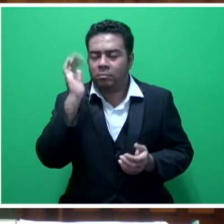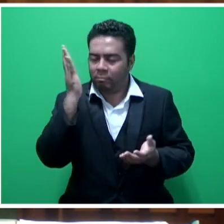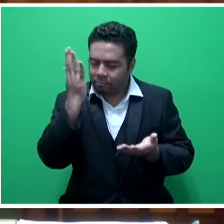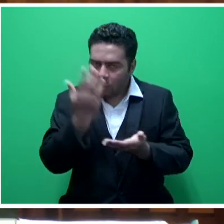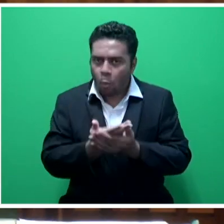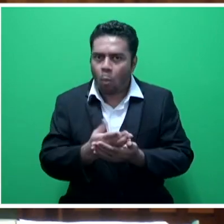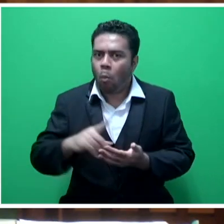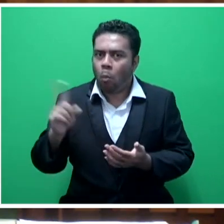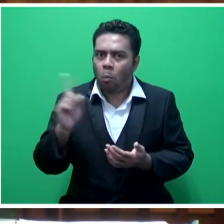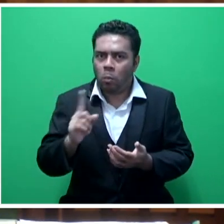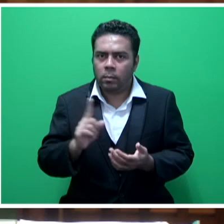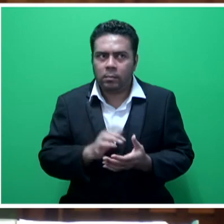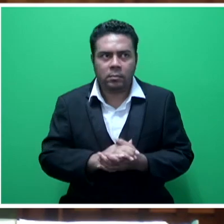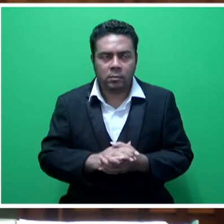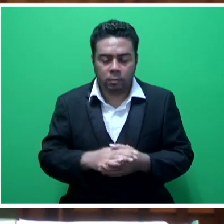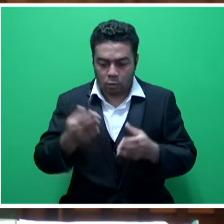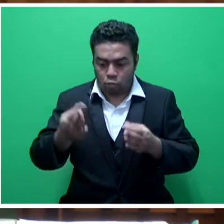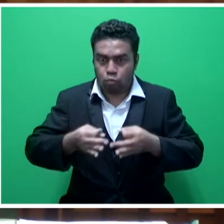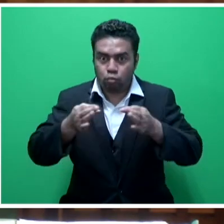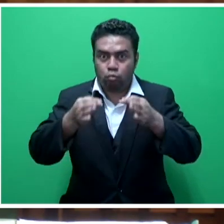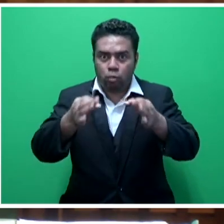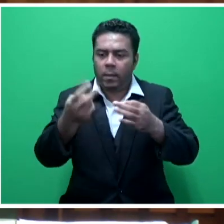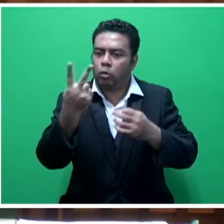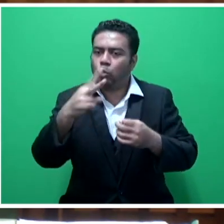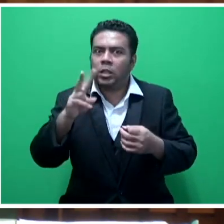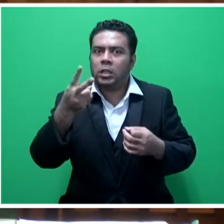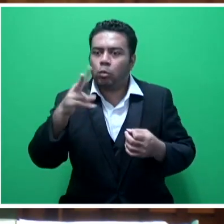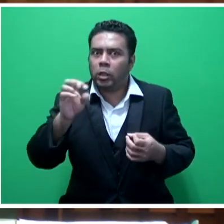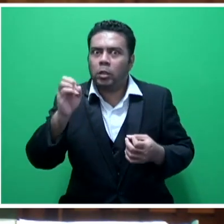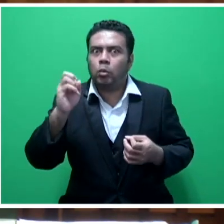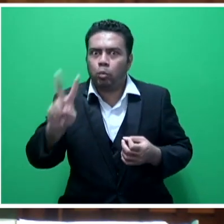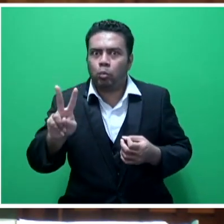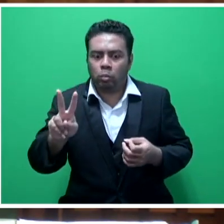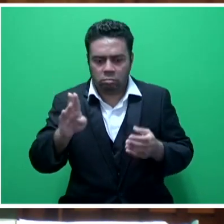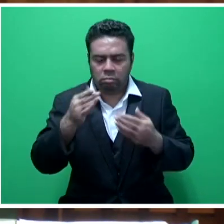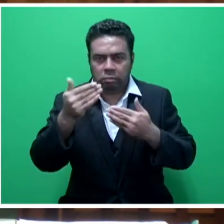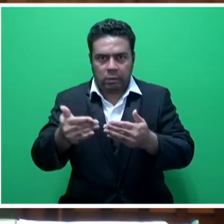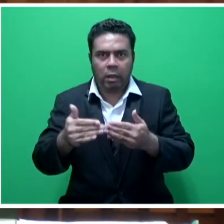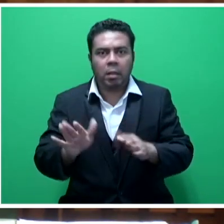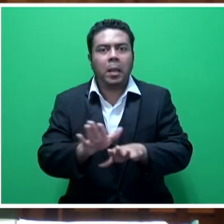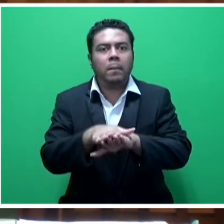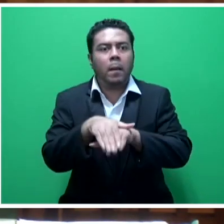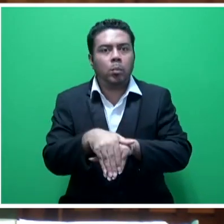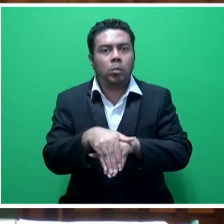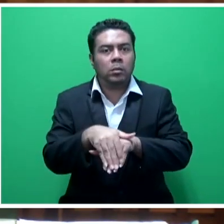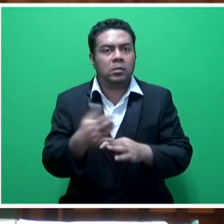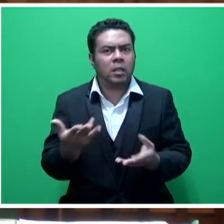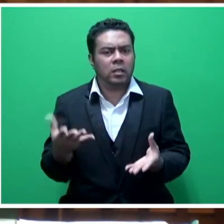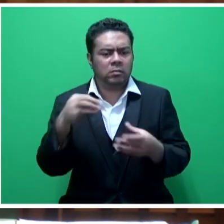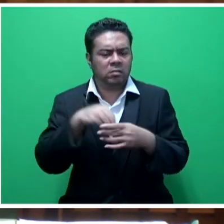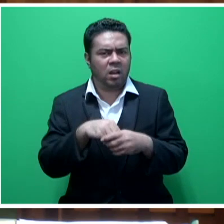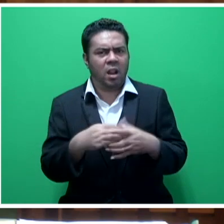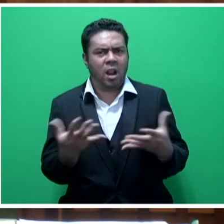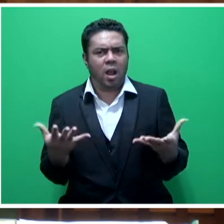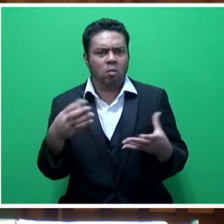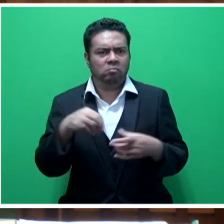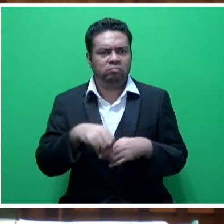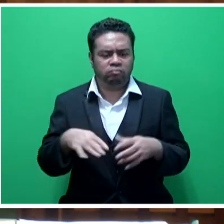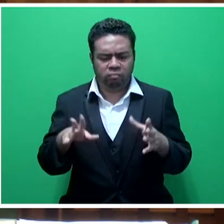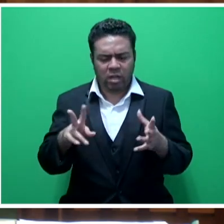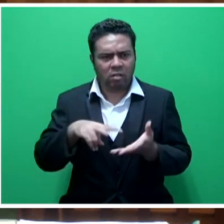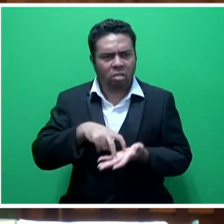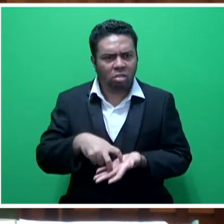looking past this crisis all the way to 2022. They're intentionally being hypocrites, and their sights are set on crippling our